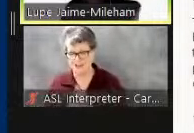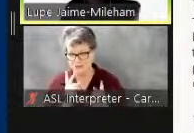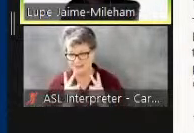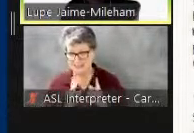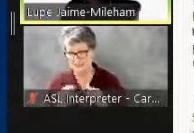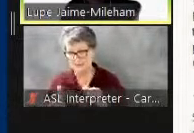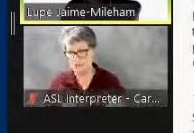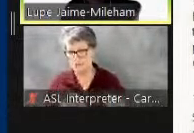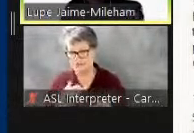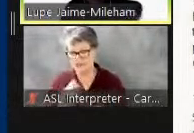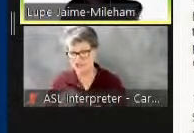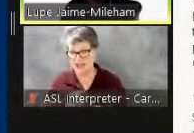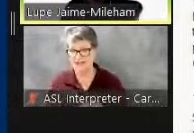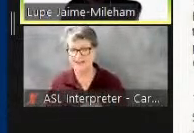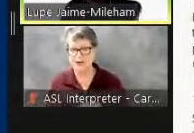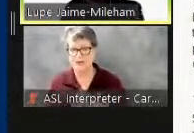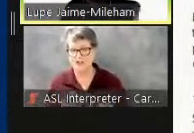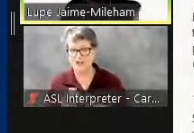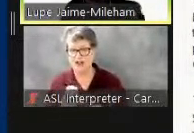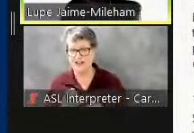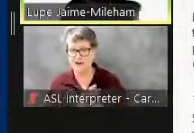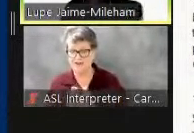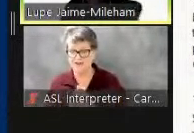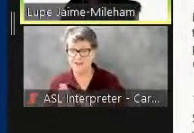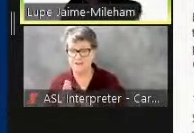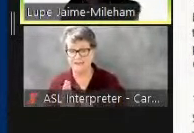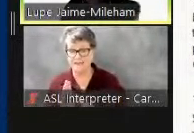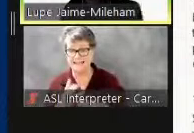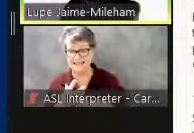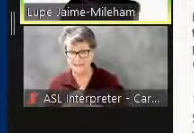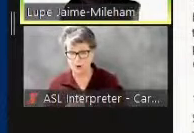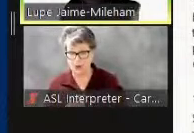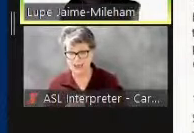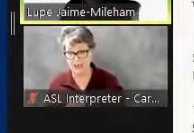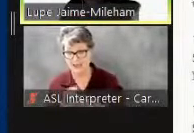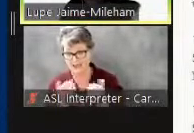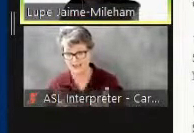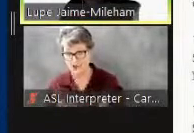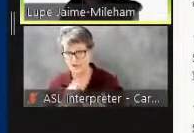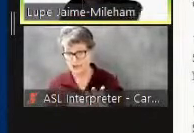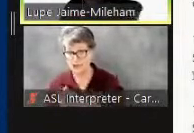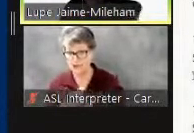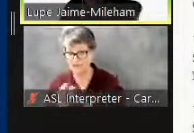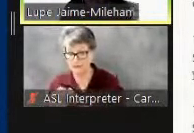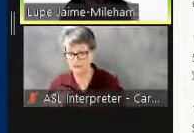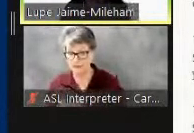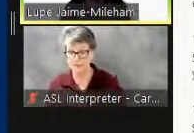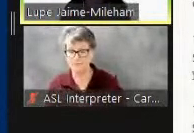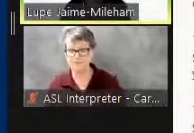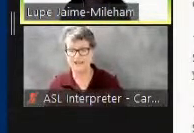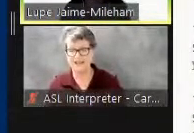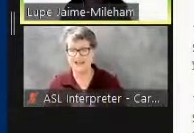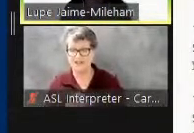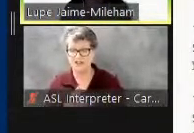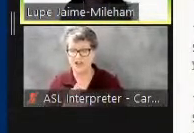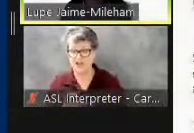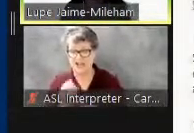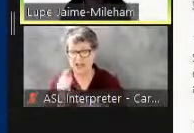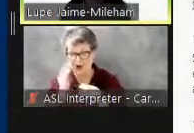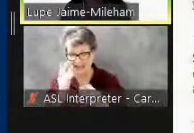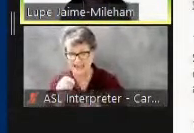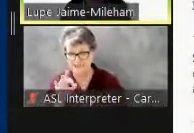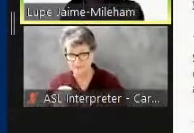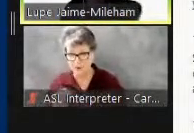have the Child Care and Development Budget Summary included. You have that for you to review too. The Child Care info for the